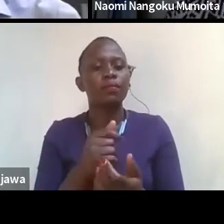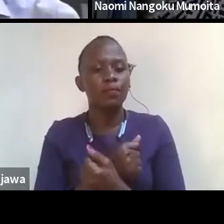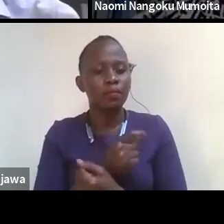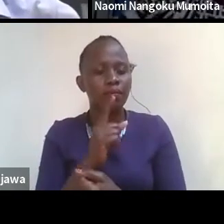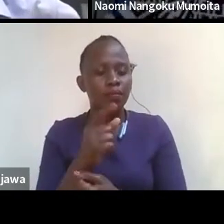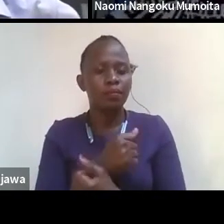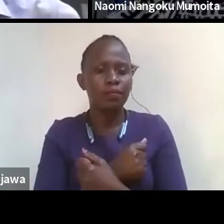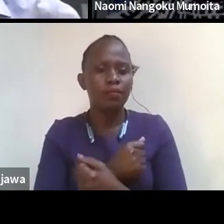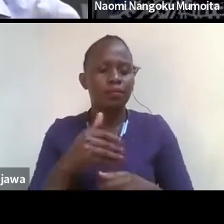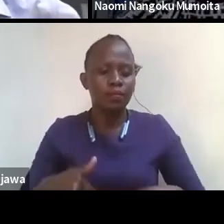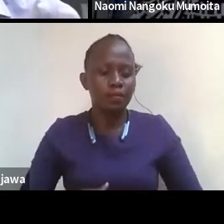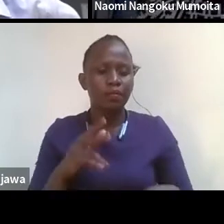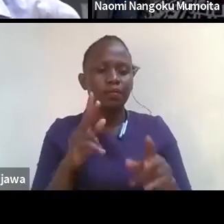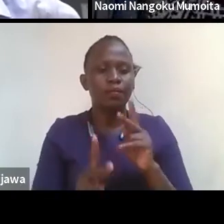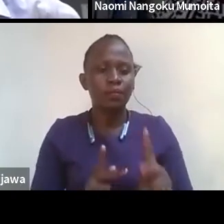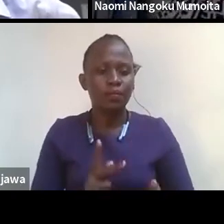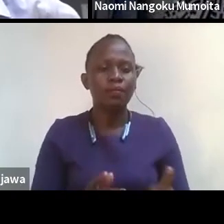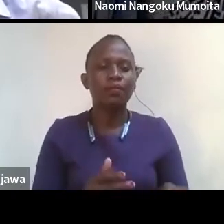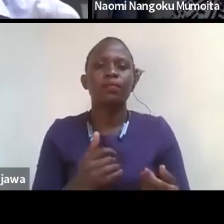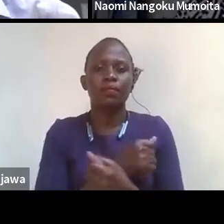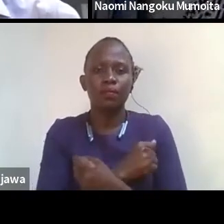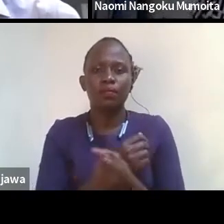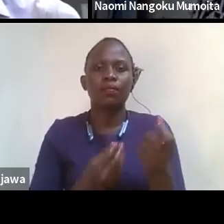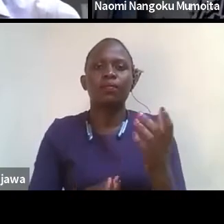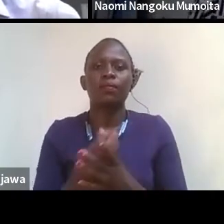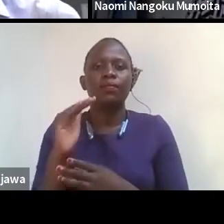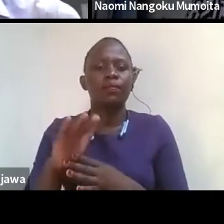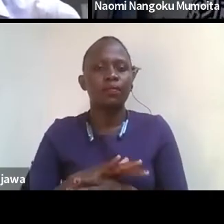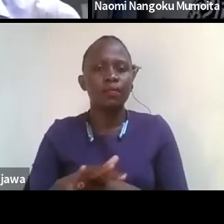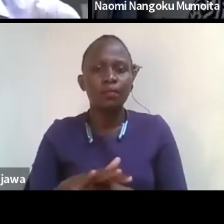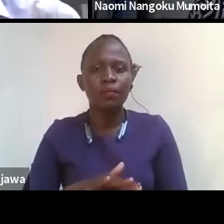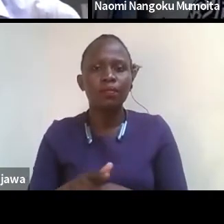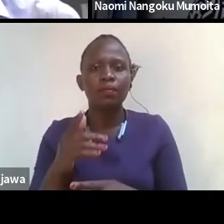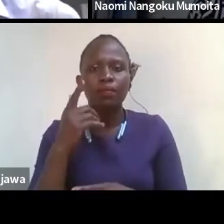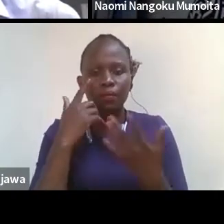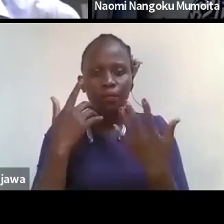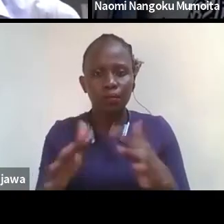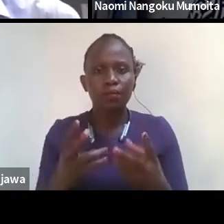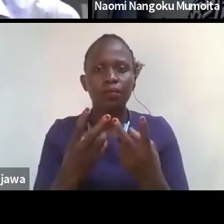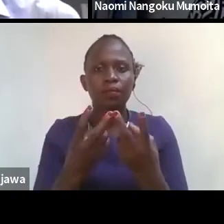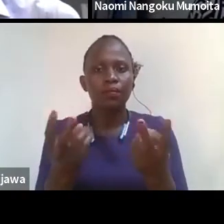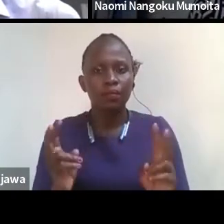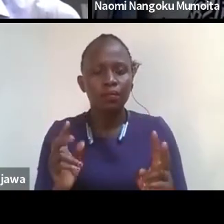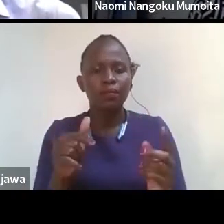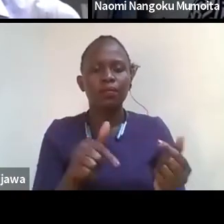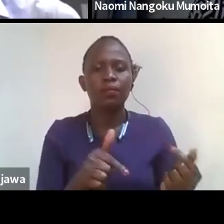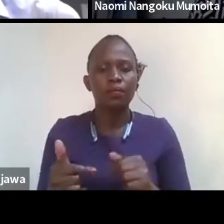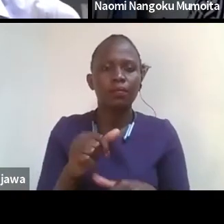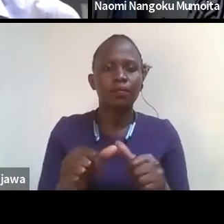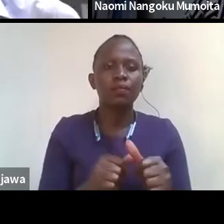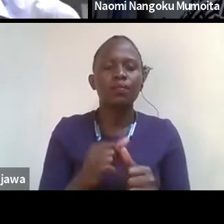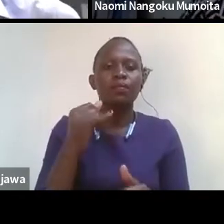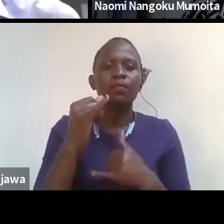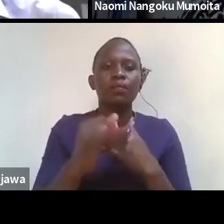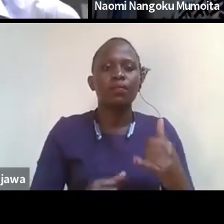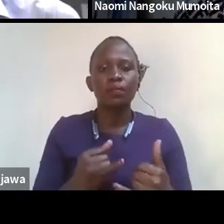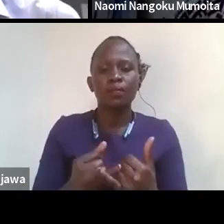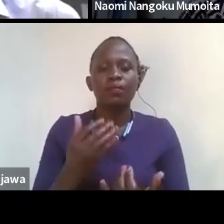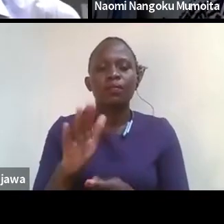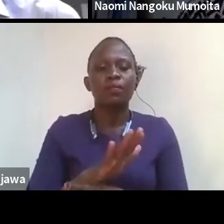very passionate about entrepreneurship facilitation. I've seen you on panels around international trade and so on and so